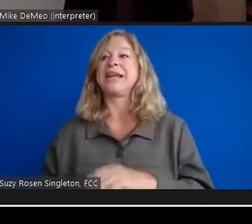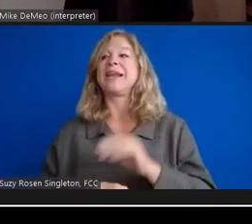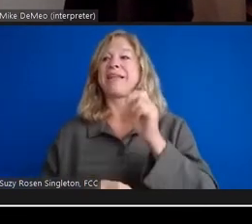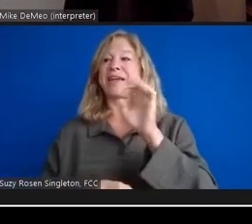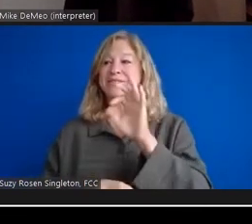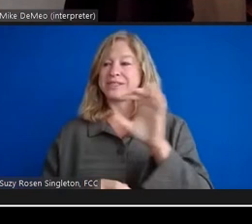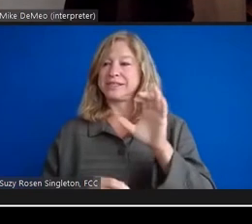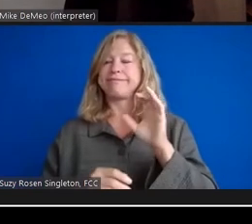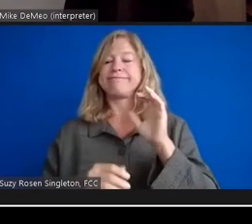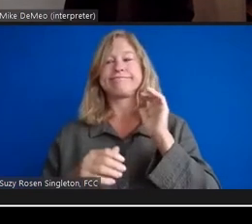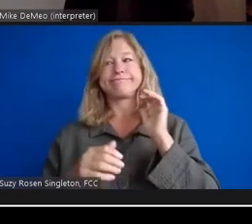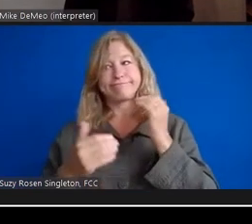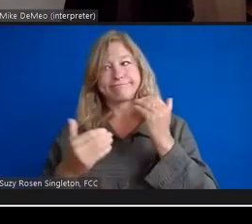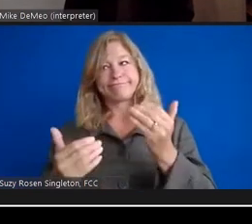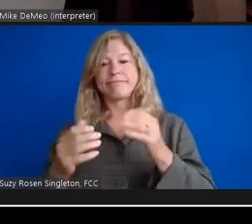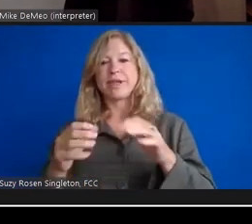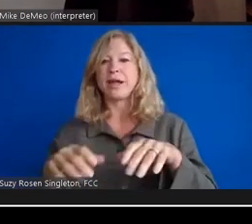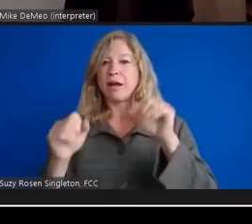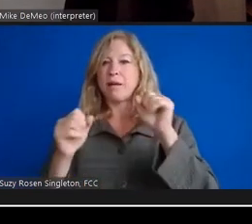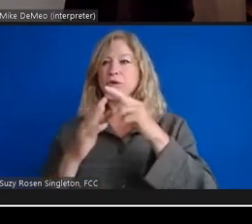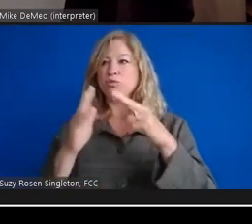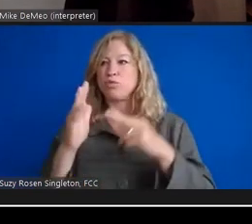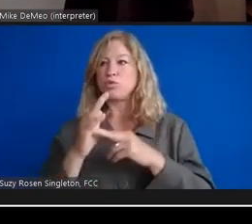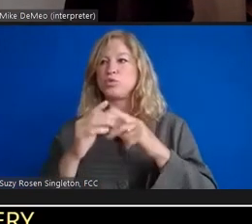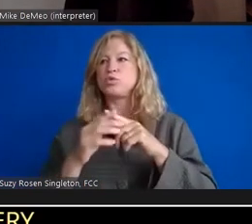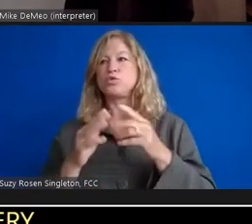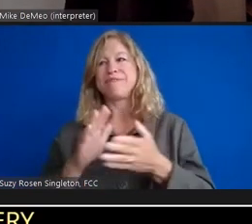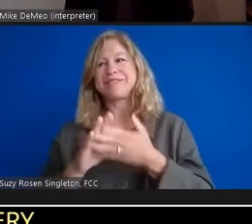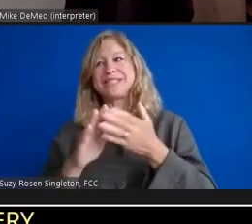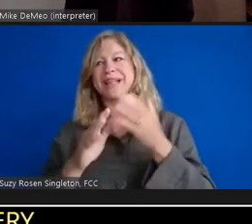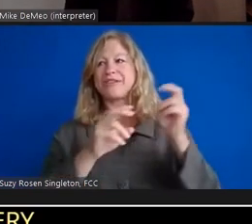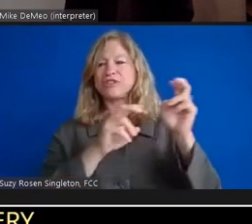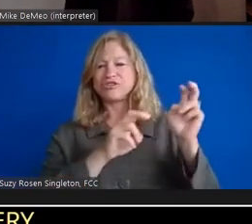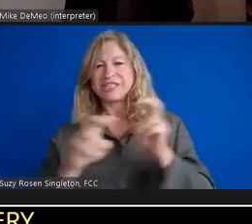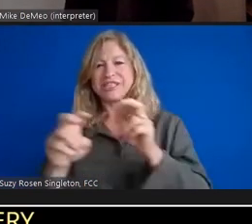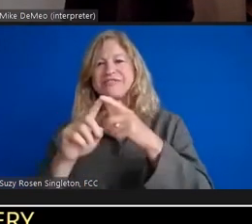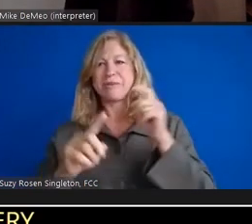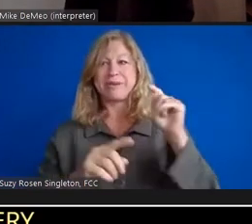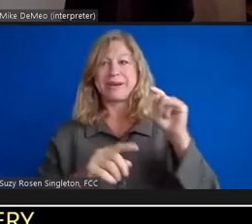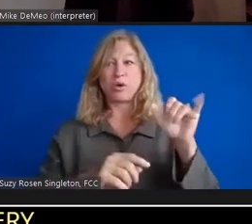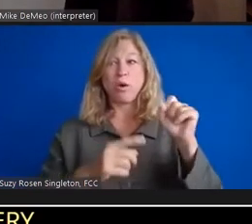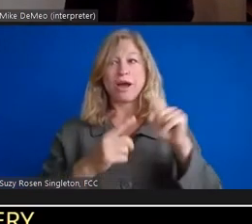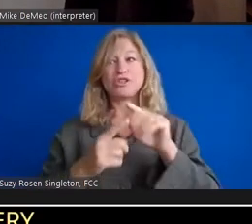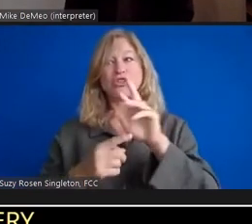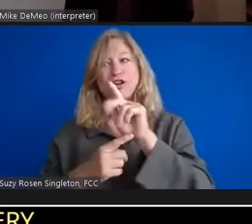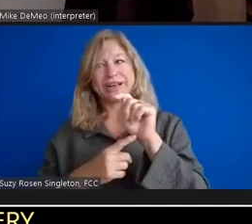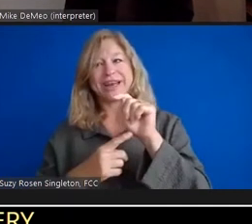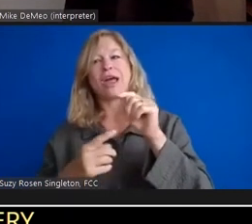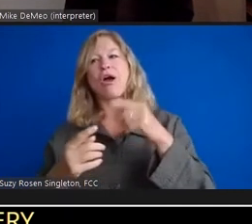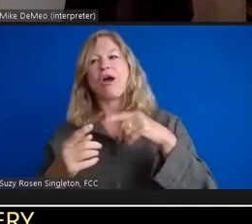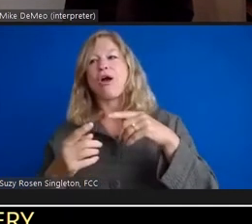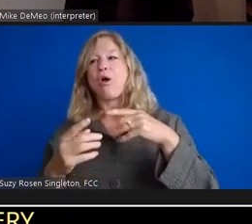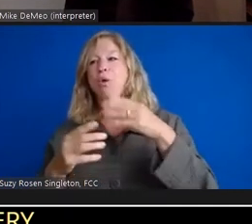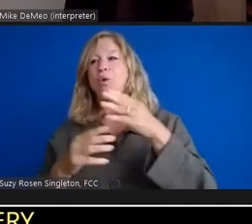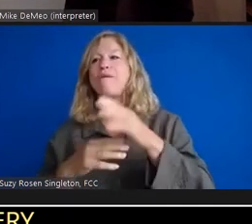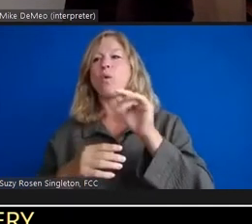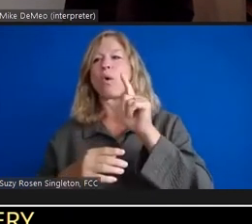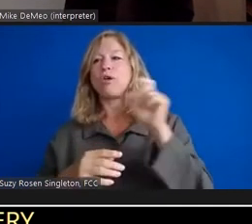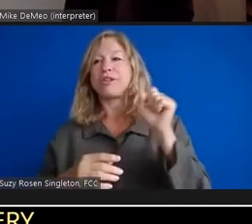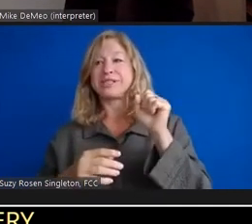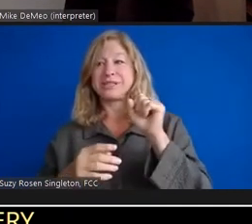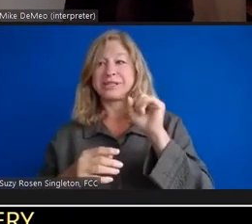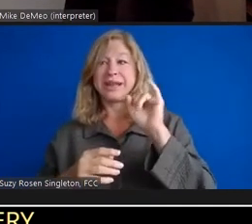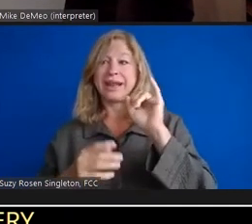In December of 2016, the FCC adopted rules to facilitate the transition from TTYs